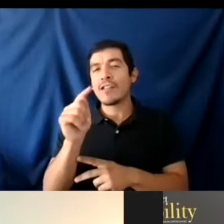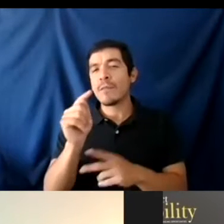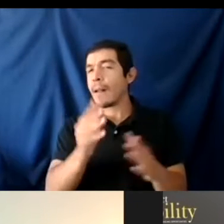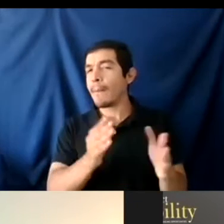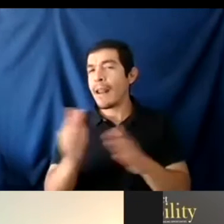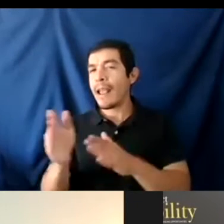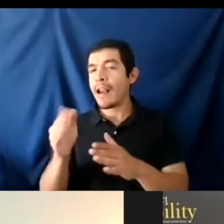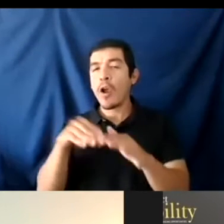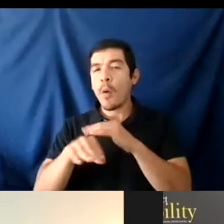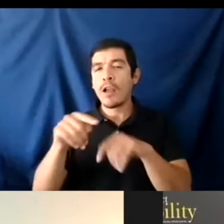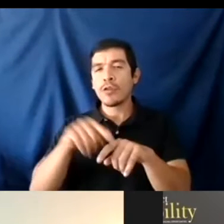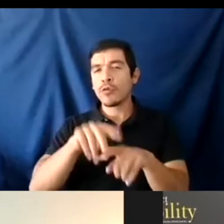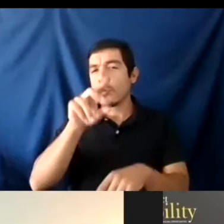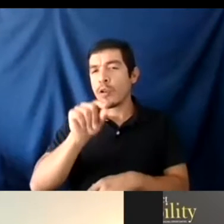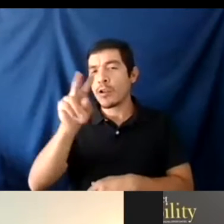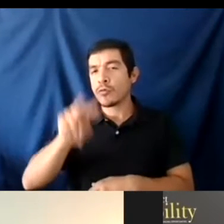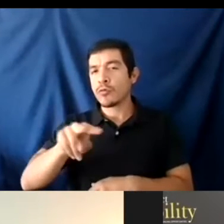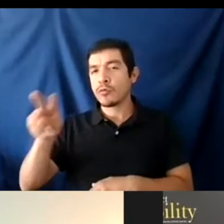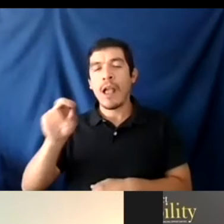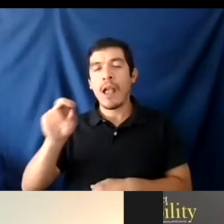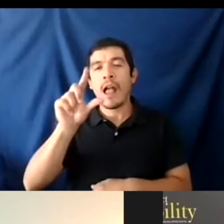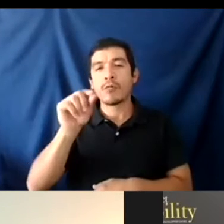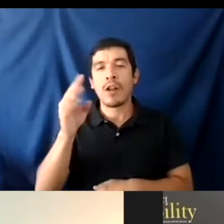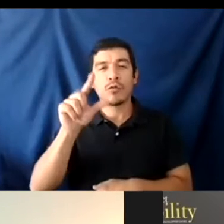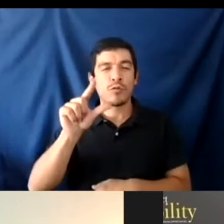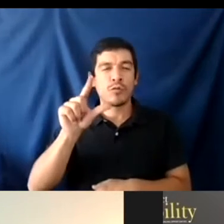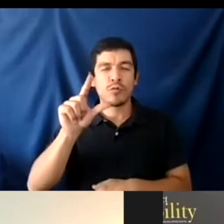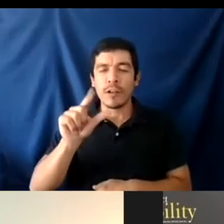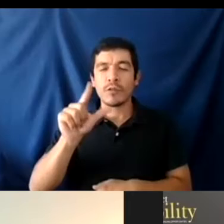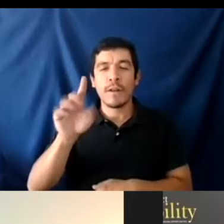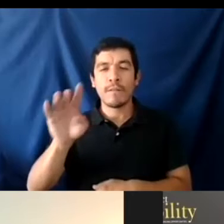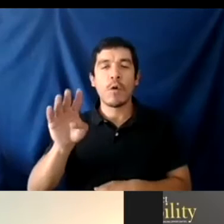the 2022 and 2024 election cycles?